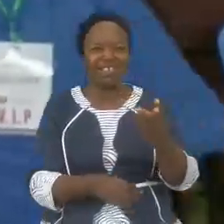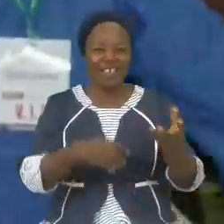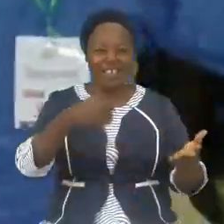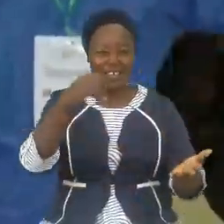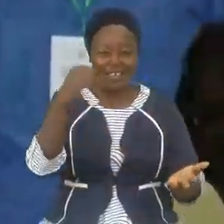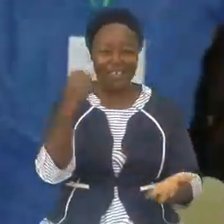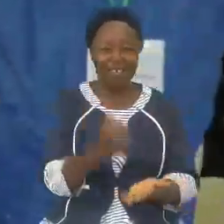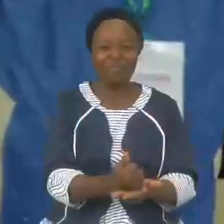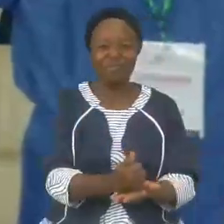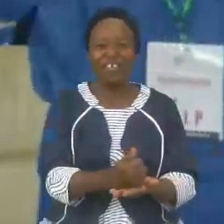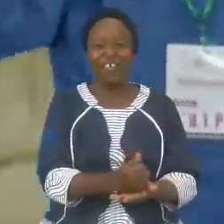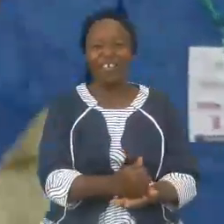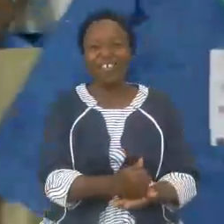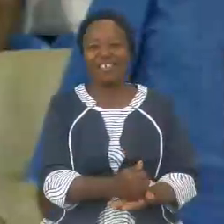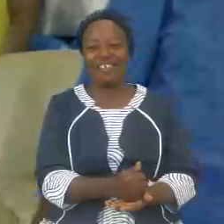Amen.